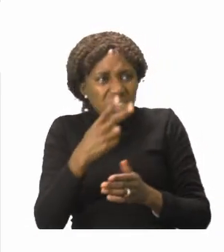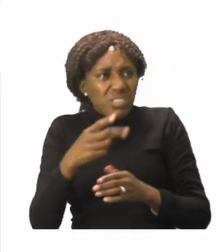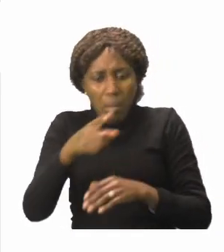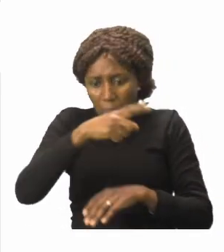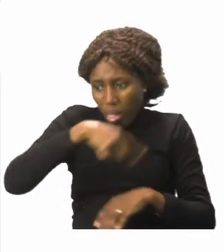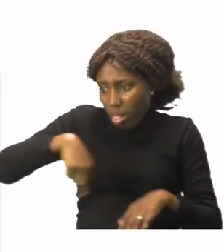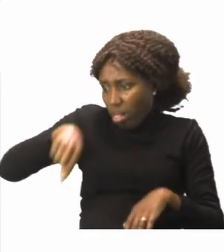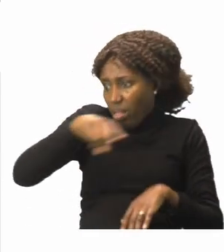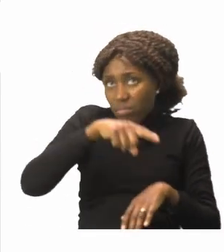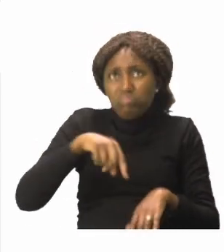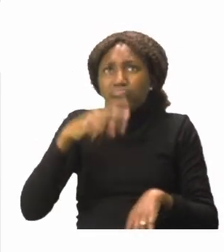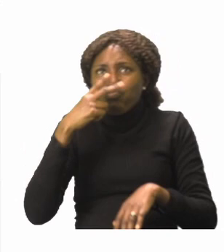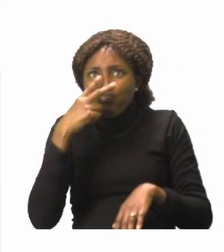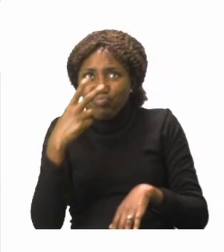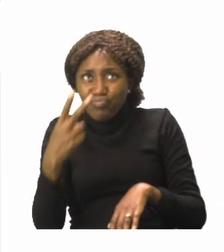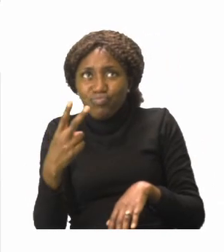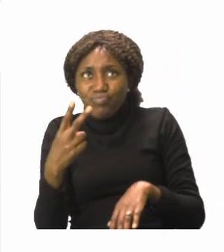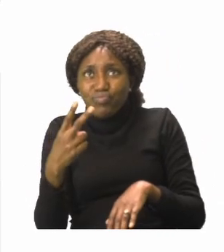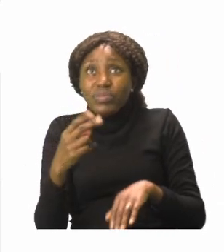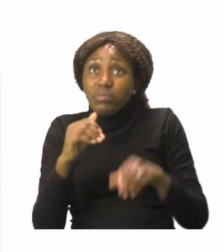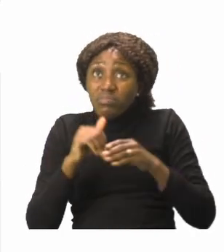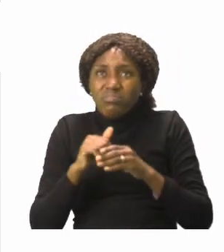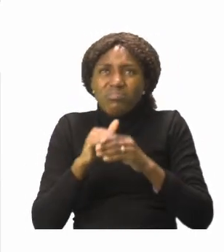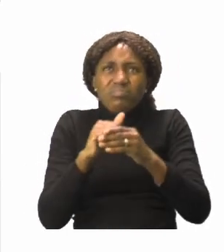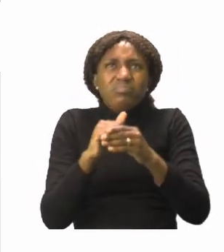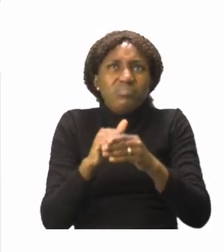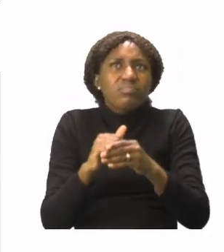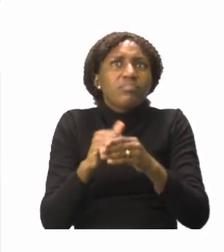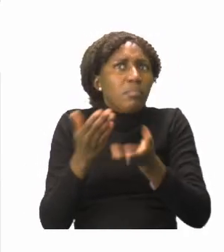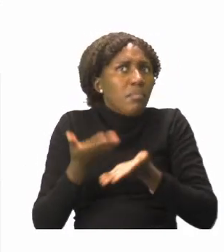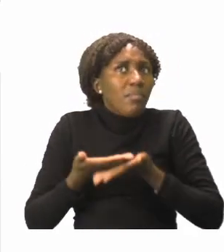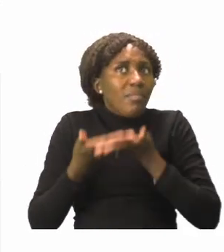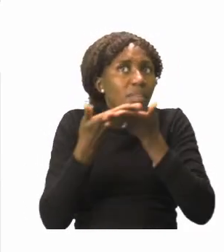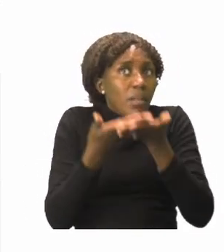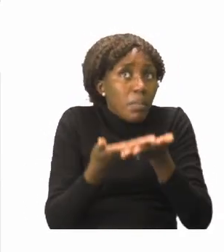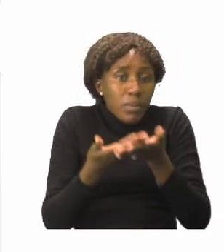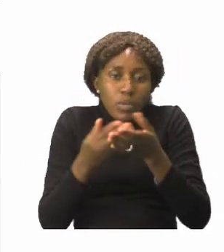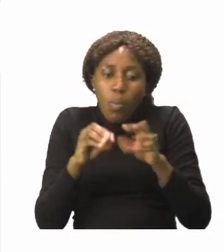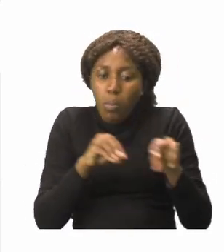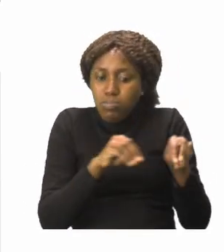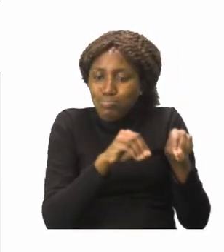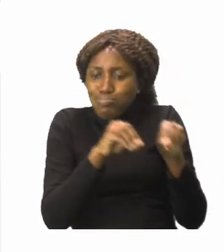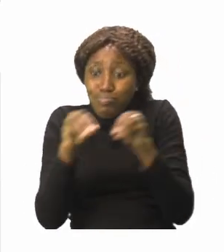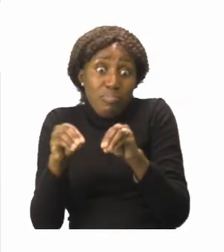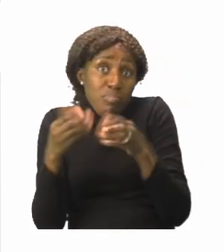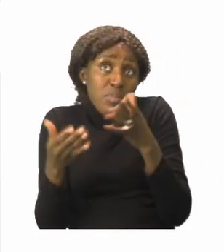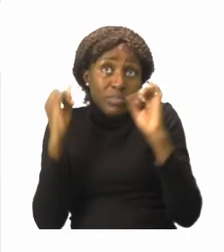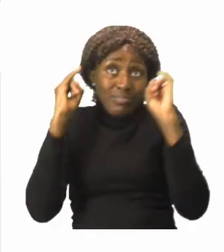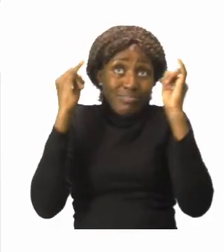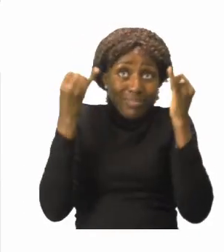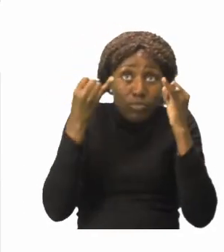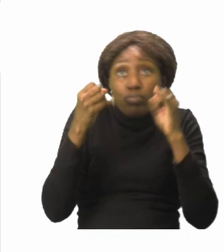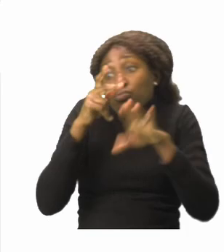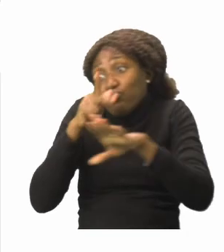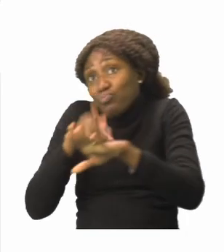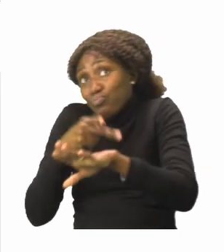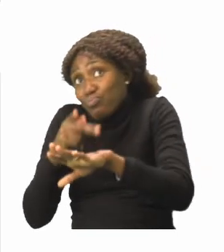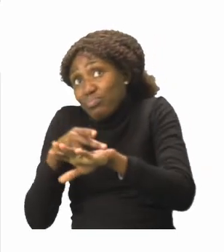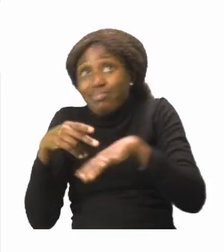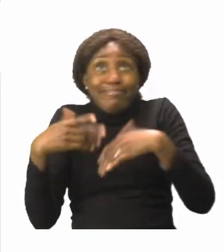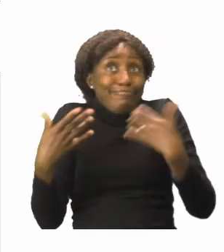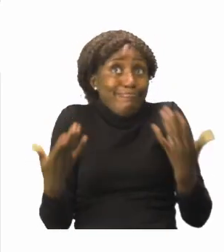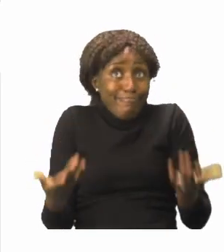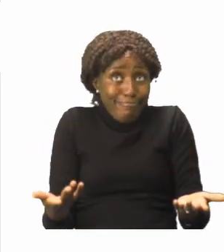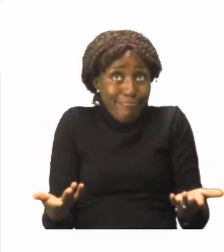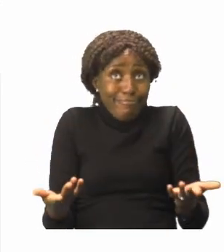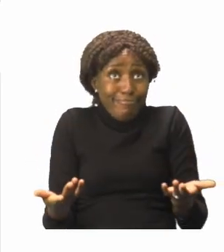us. And the transport, remember, is something that can help us move from one place to another. Now here